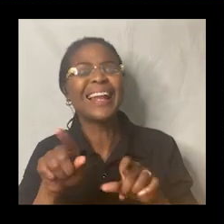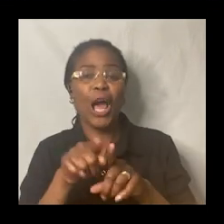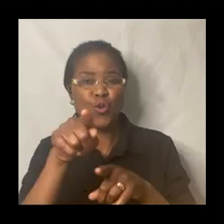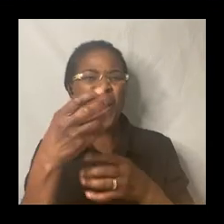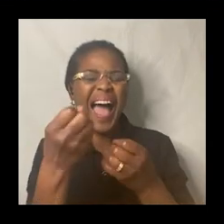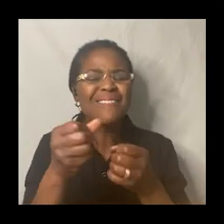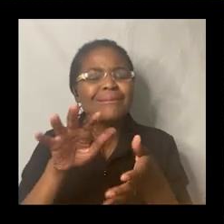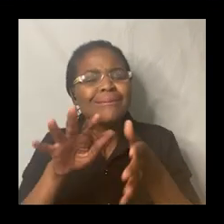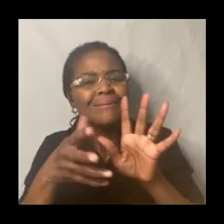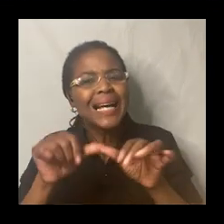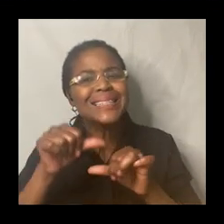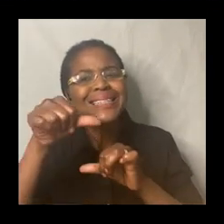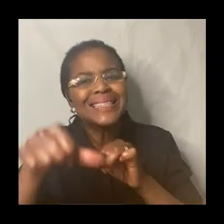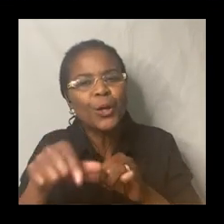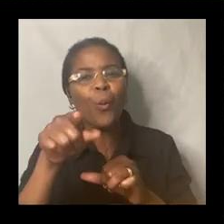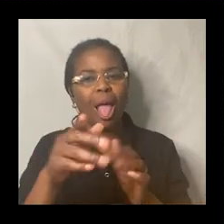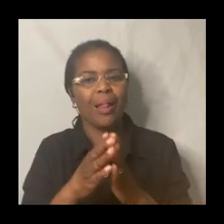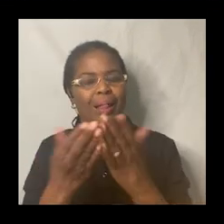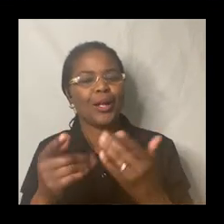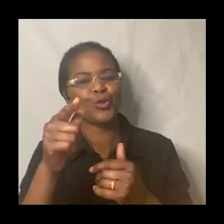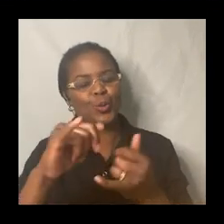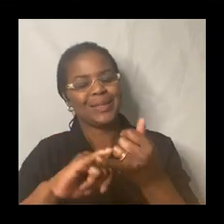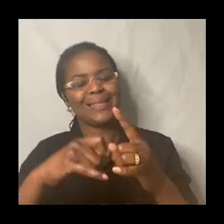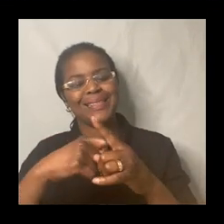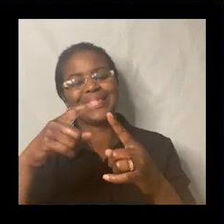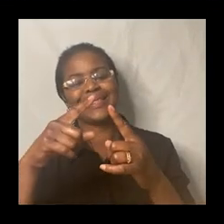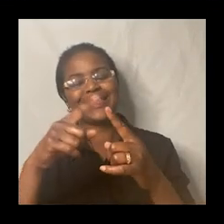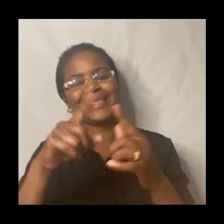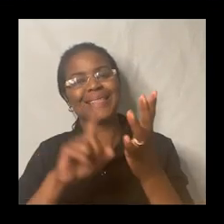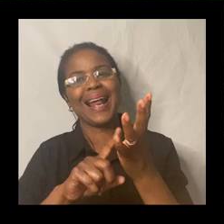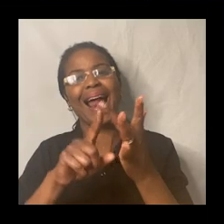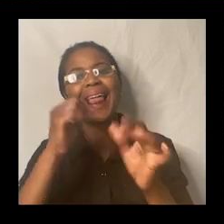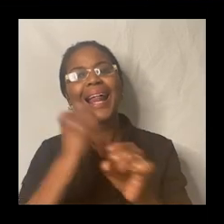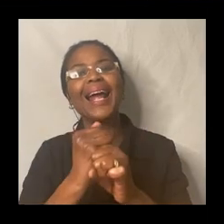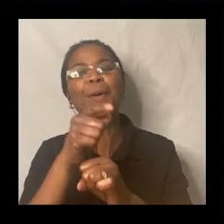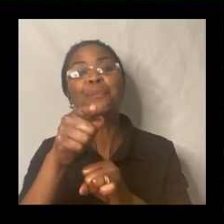a kind of sequel to Skellig, which is Mina's own story.